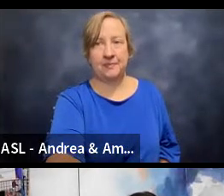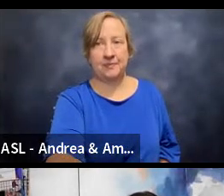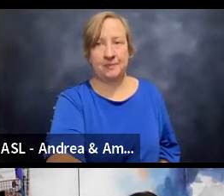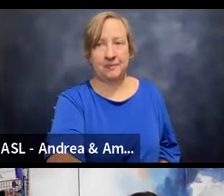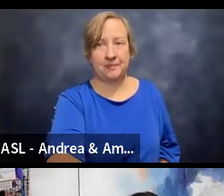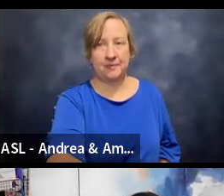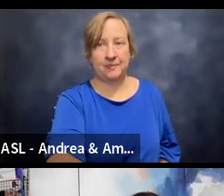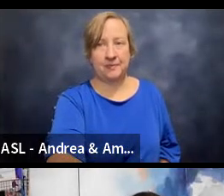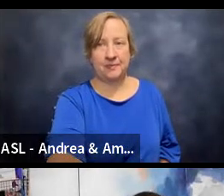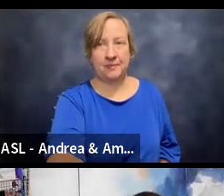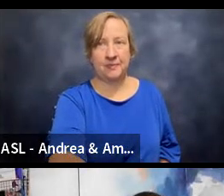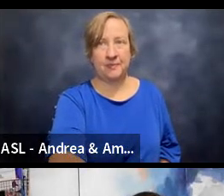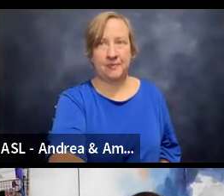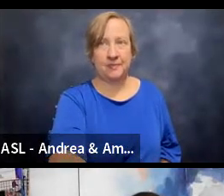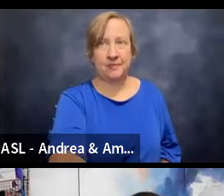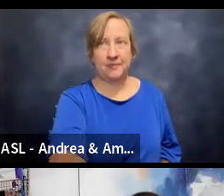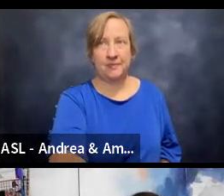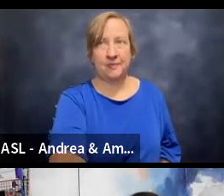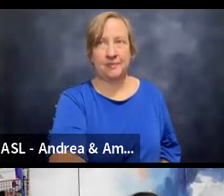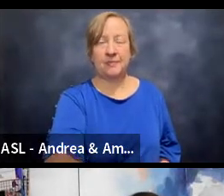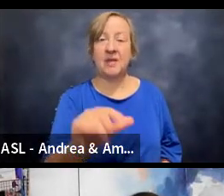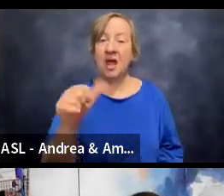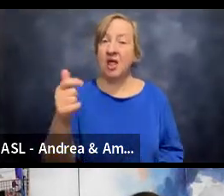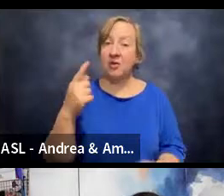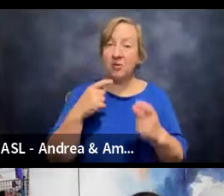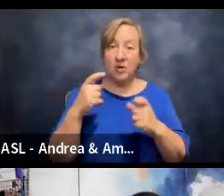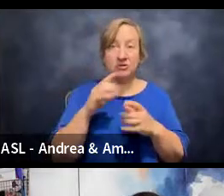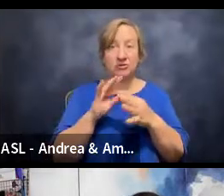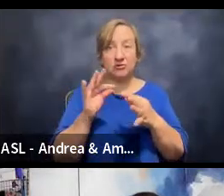Other questions, comments for Greg?